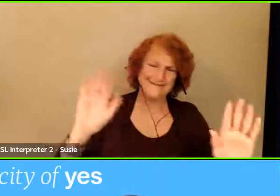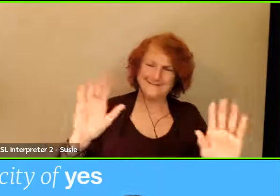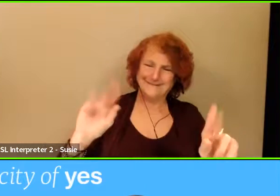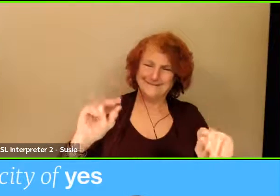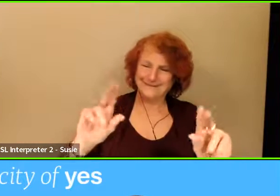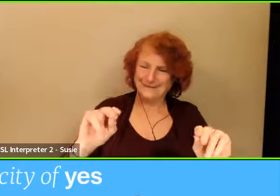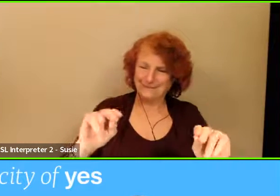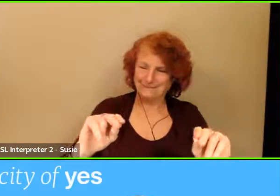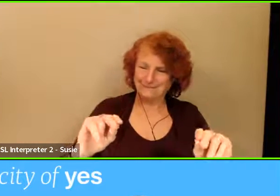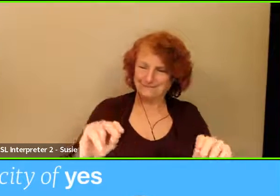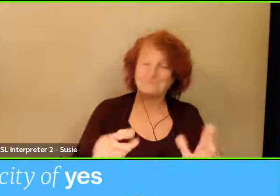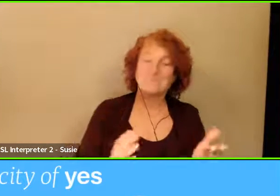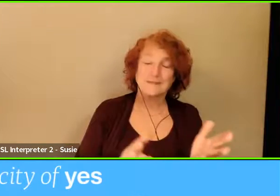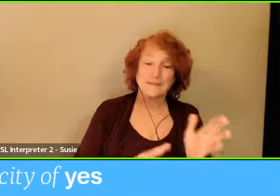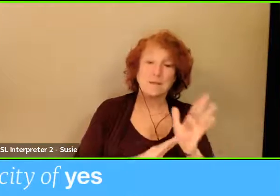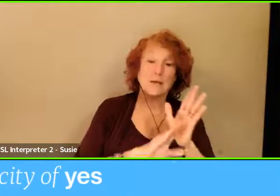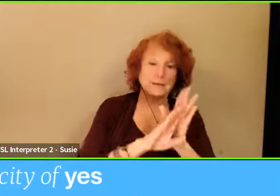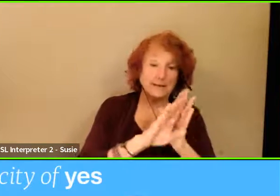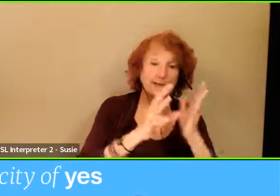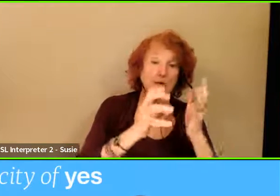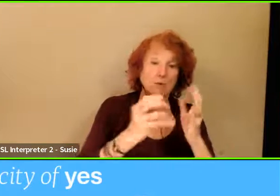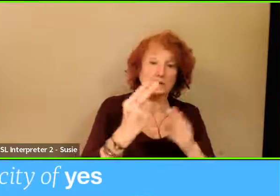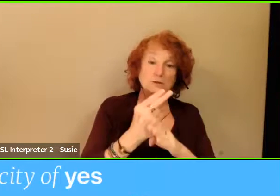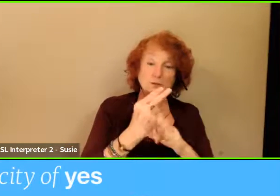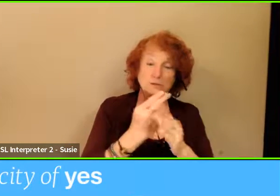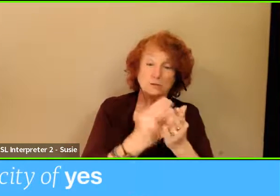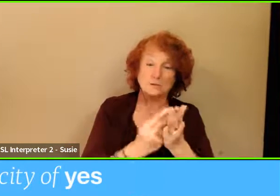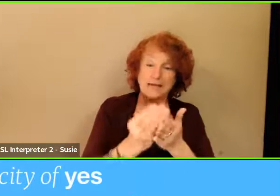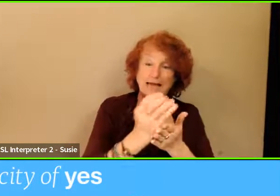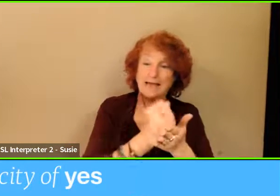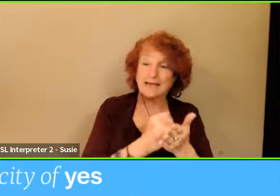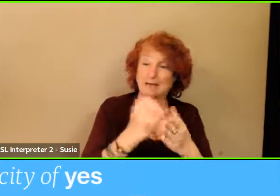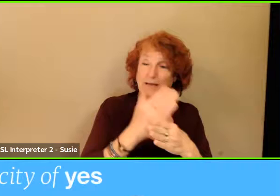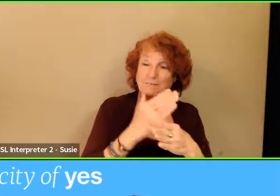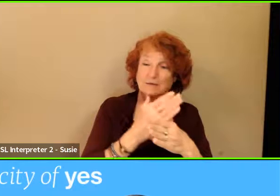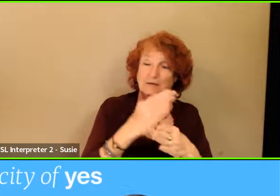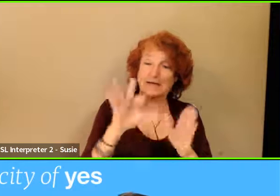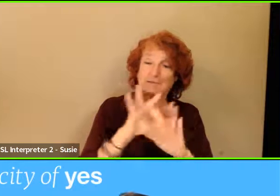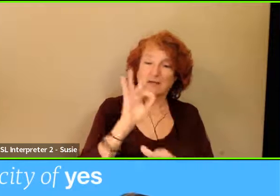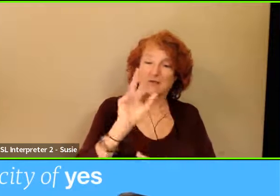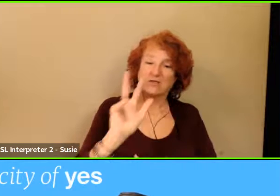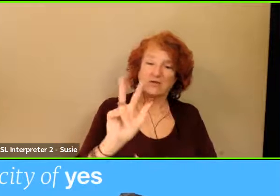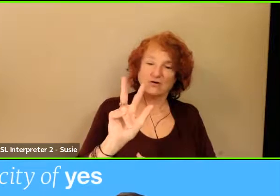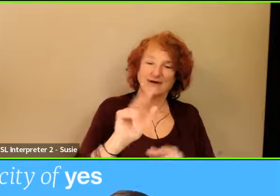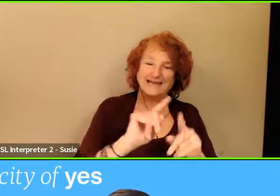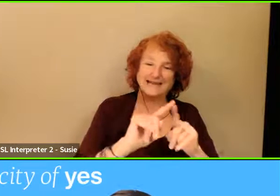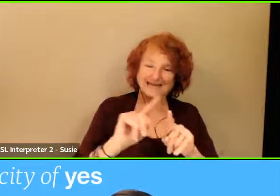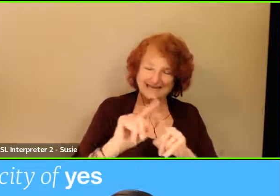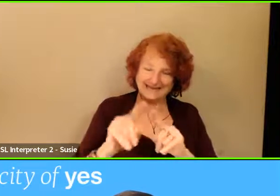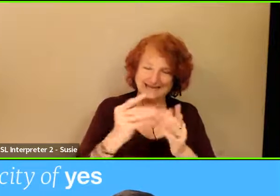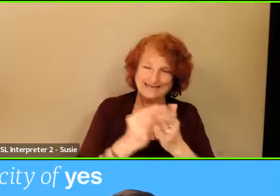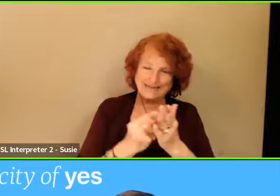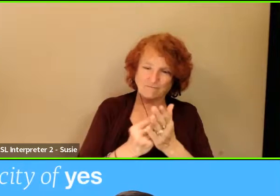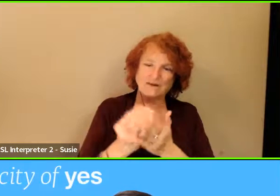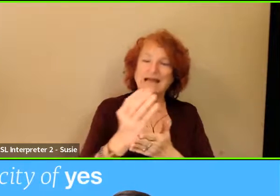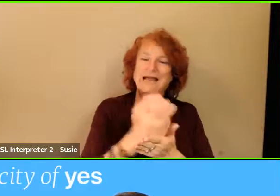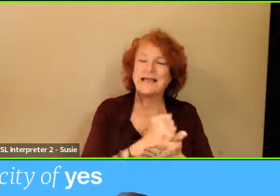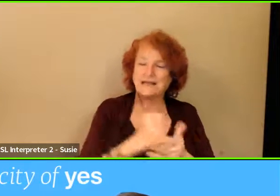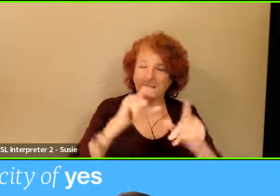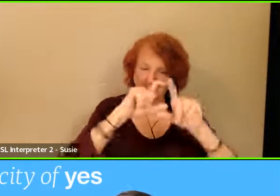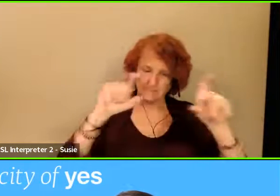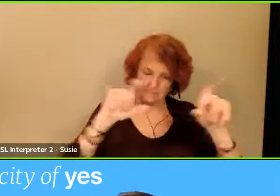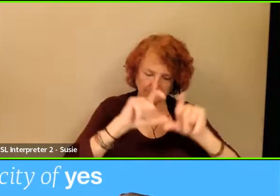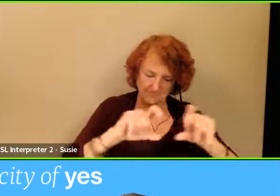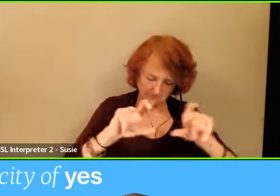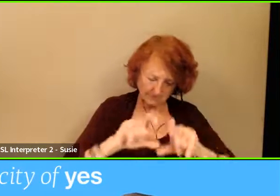a development that wants to use income averaging can pick 3 different income bands so that it reduces the amount of complexity. You do not